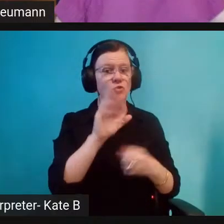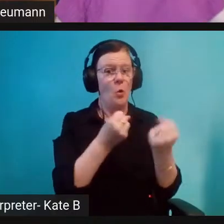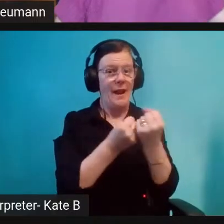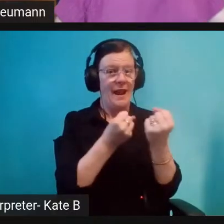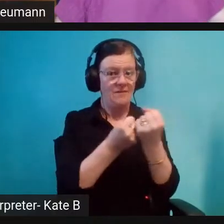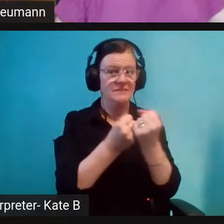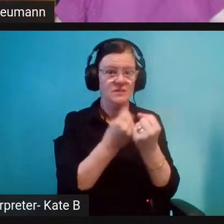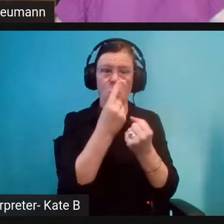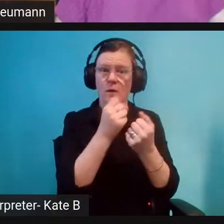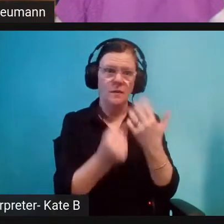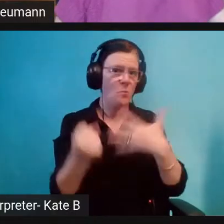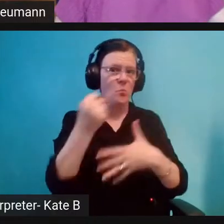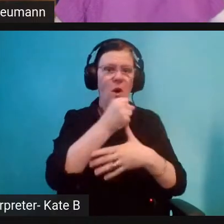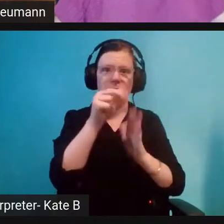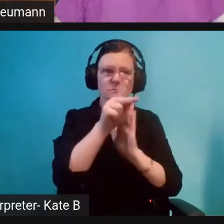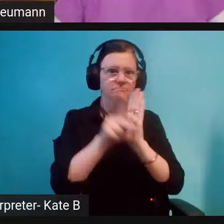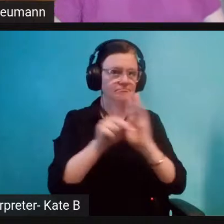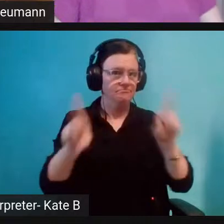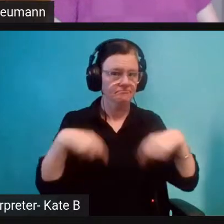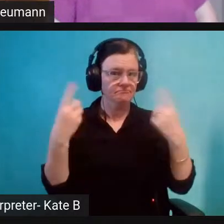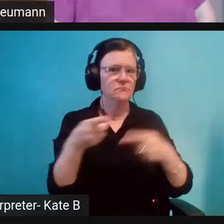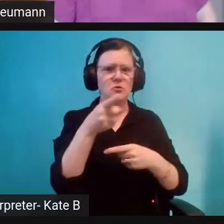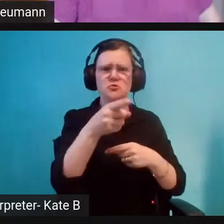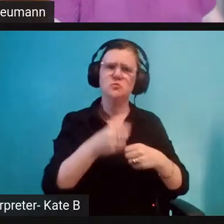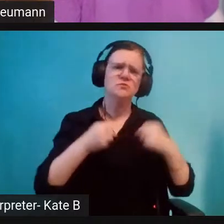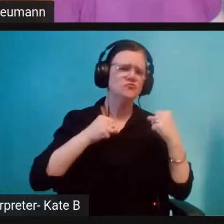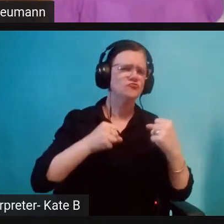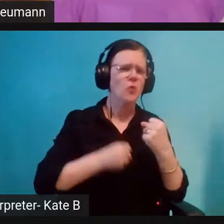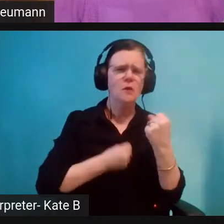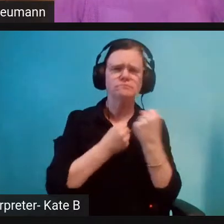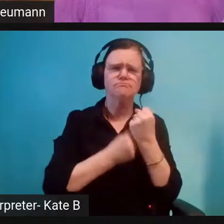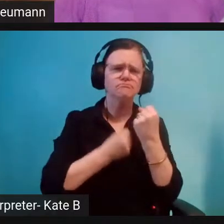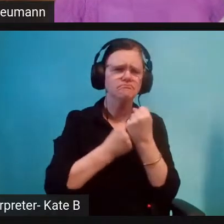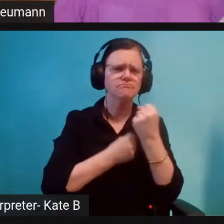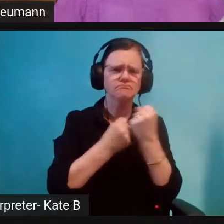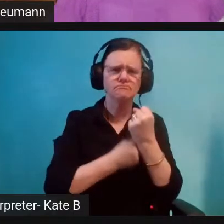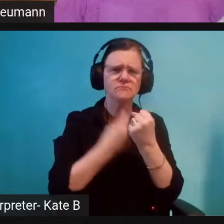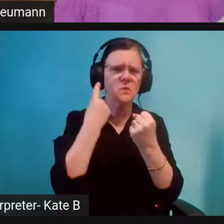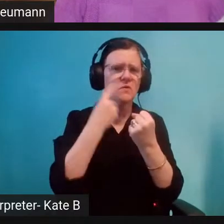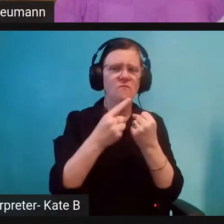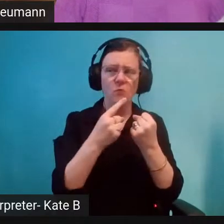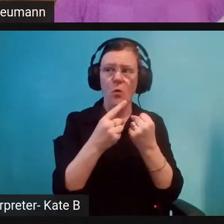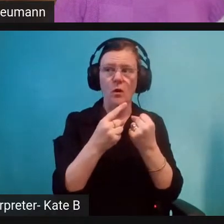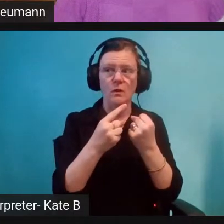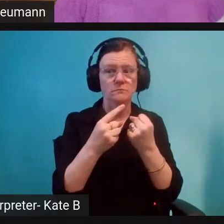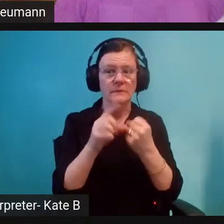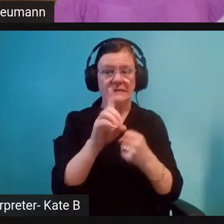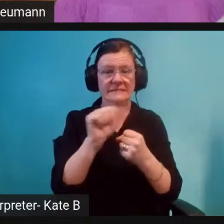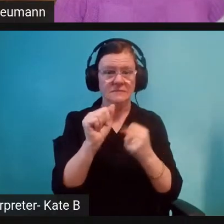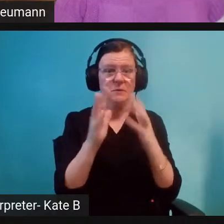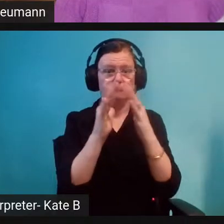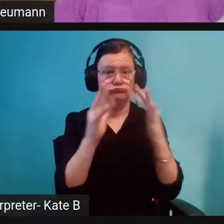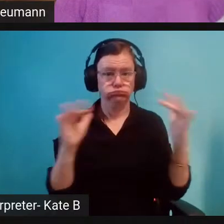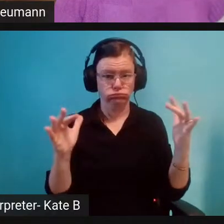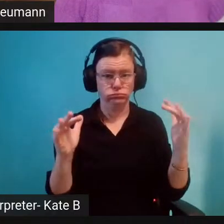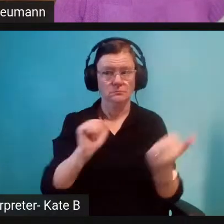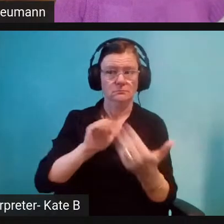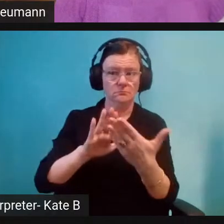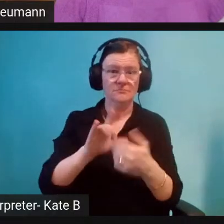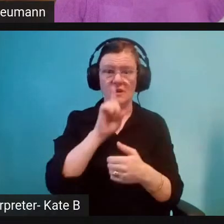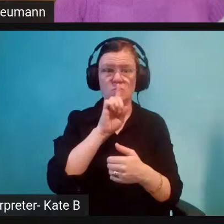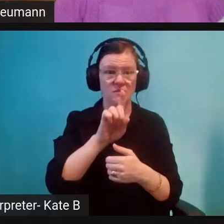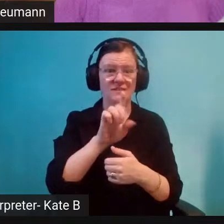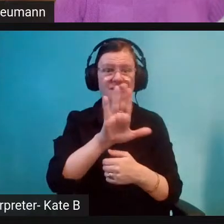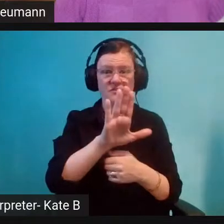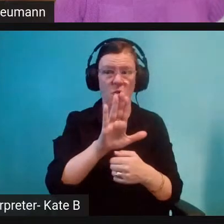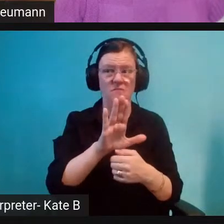Judy, you've been a powerful voice for a cross-disability perspective, and you've been incredibly effective at